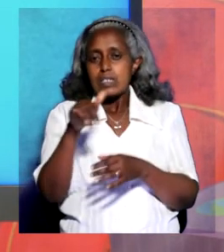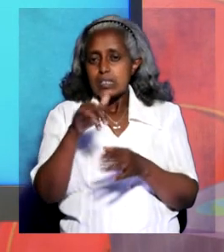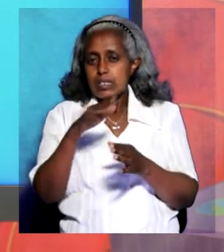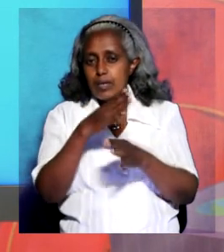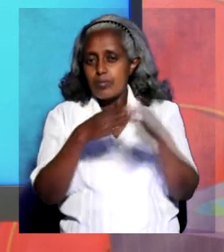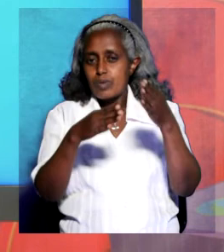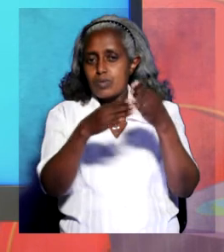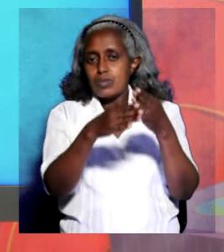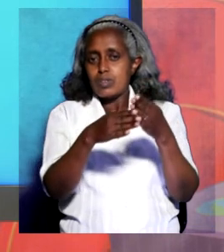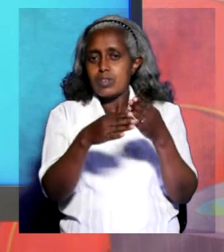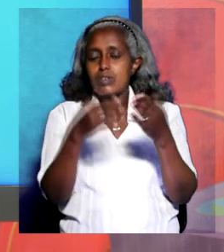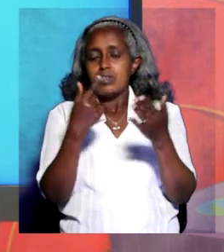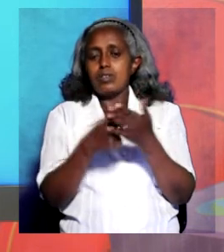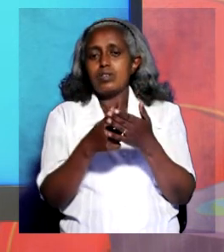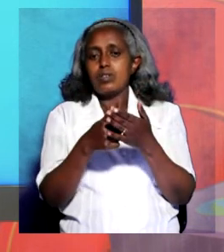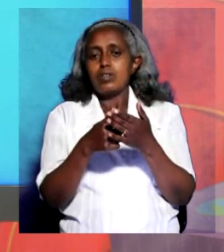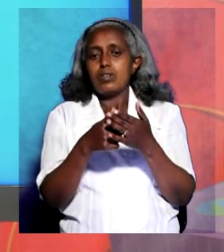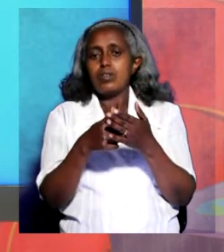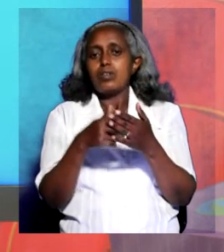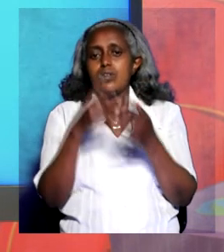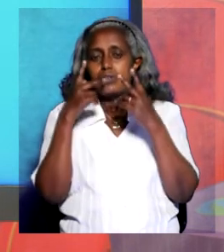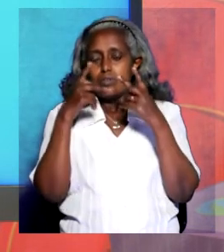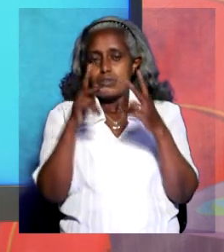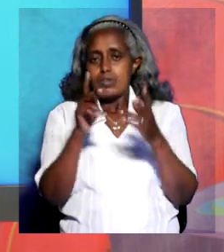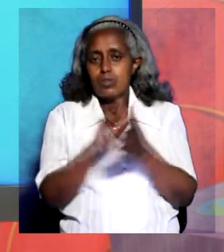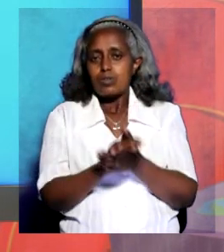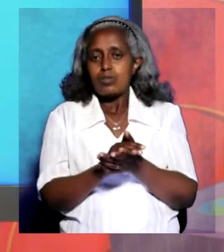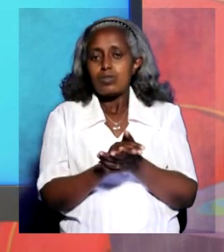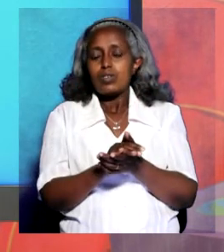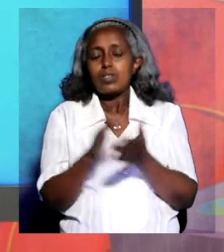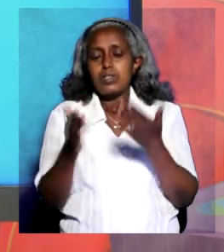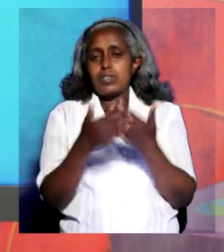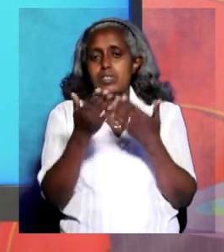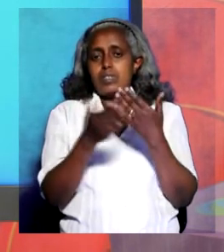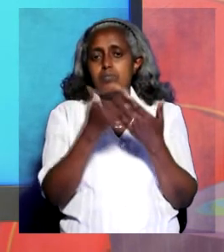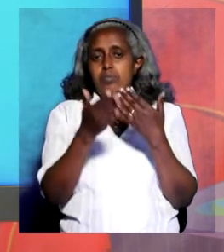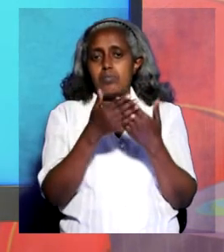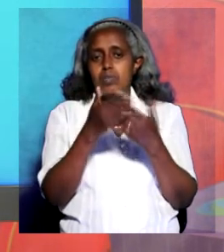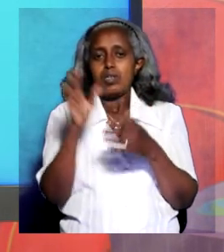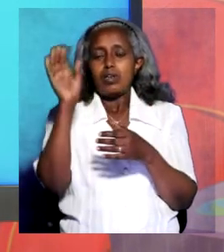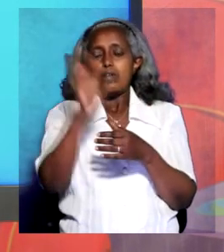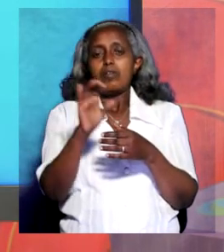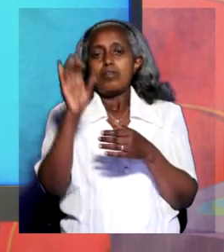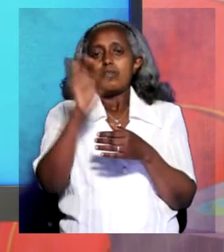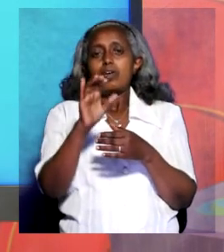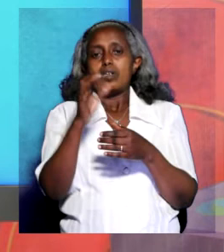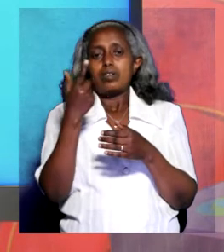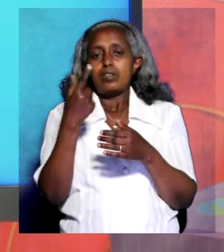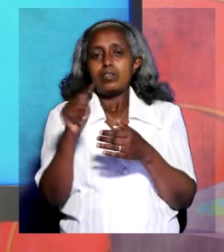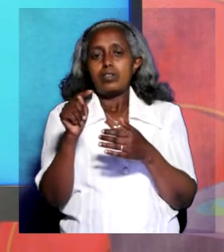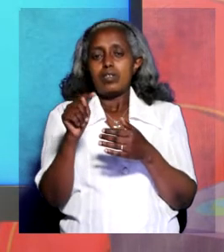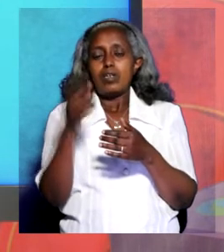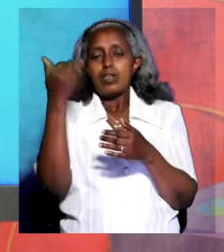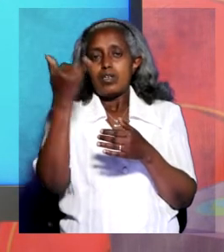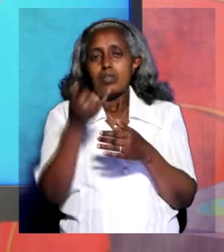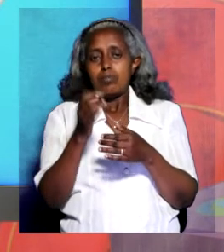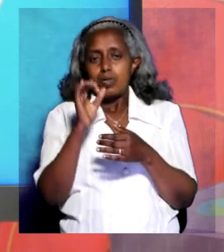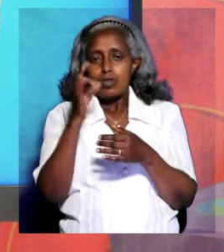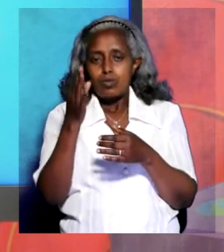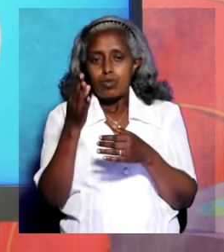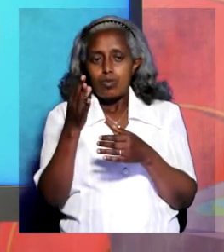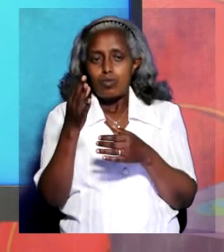procedure, we can, I'll leave C for you. You can simply find the image